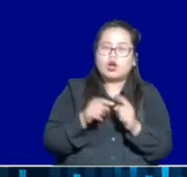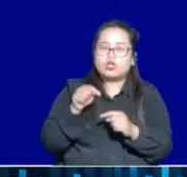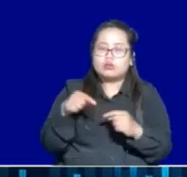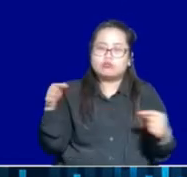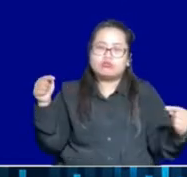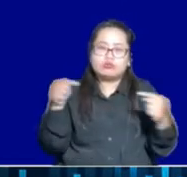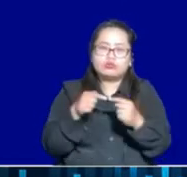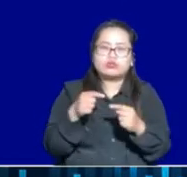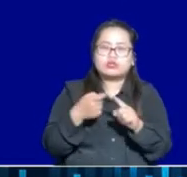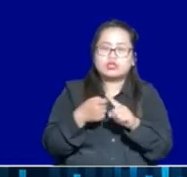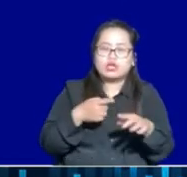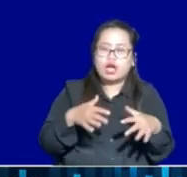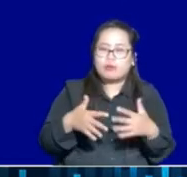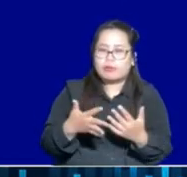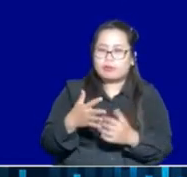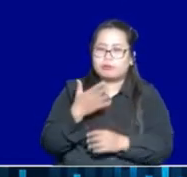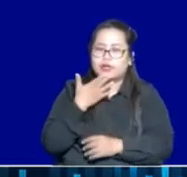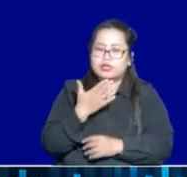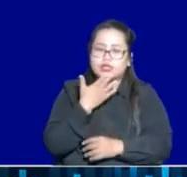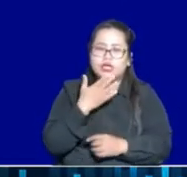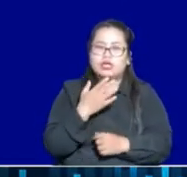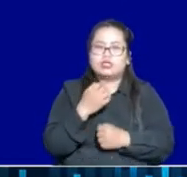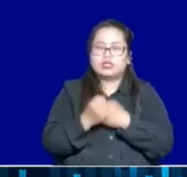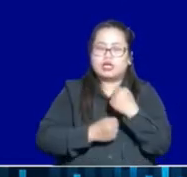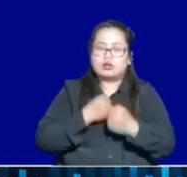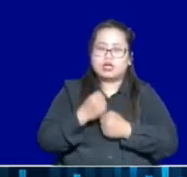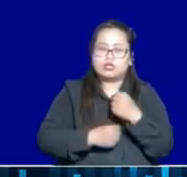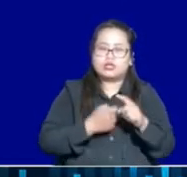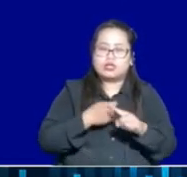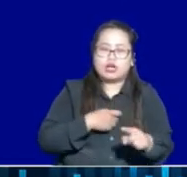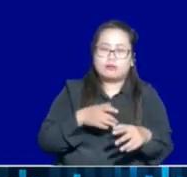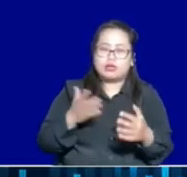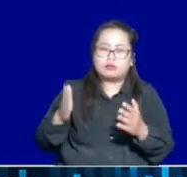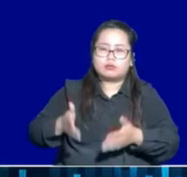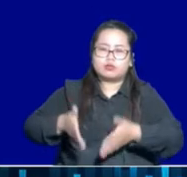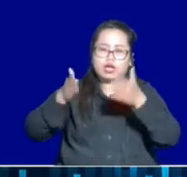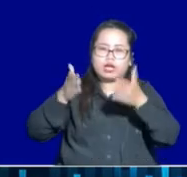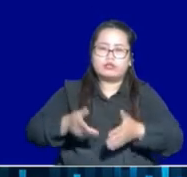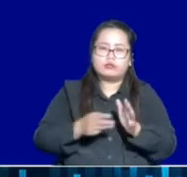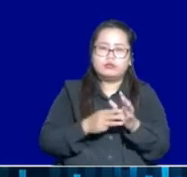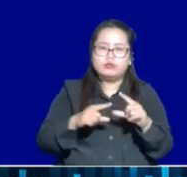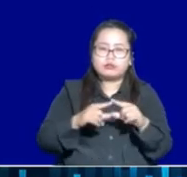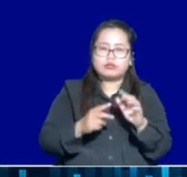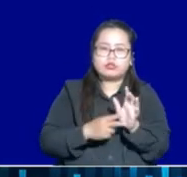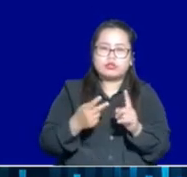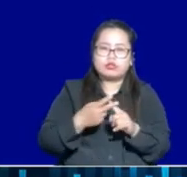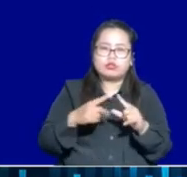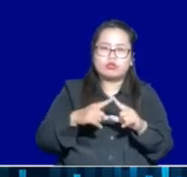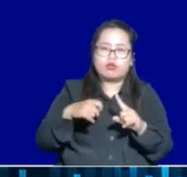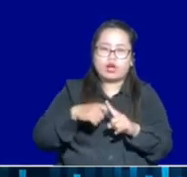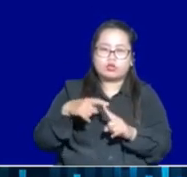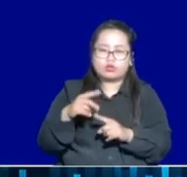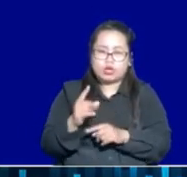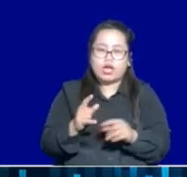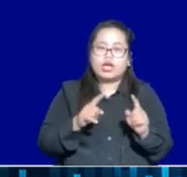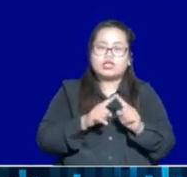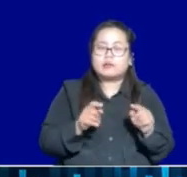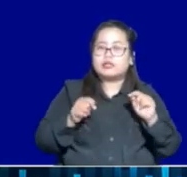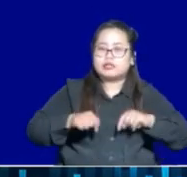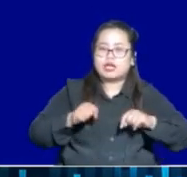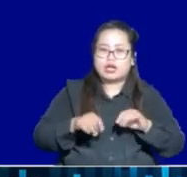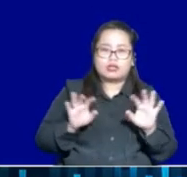firms, but now have become tertiarized services that supply these manufacturing firms or that take the output of